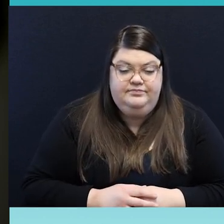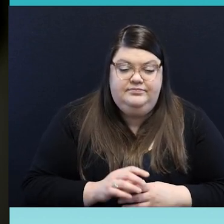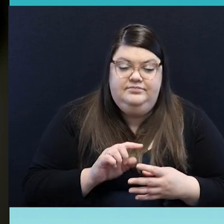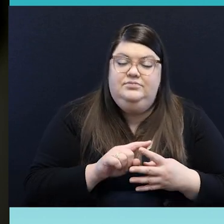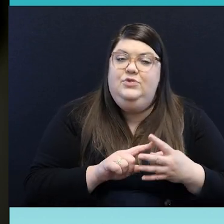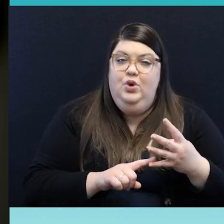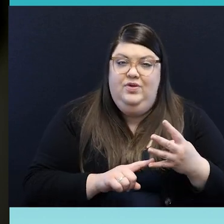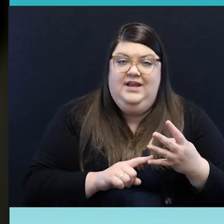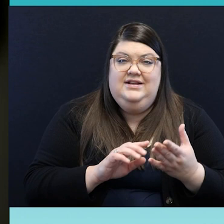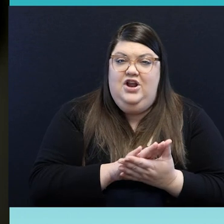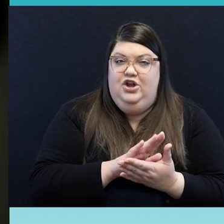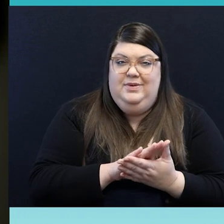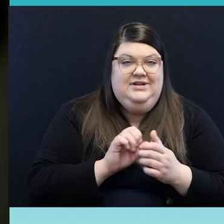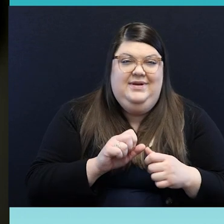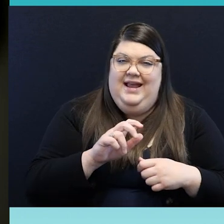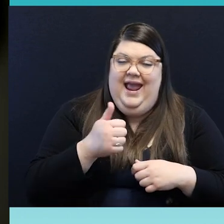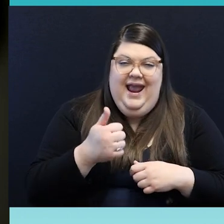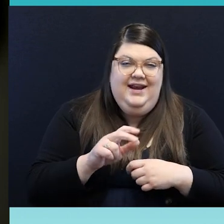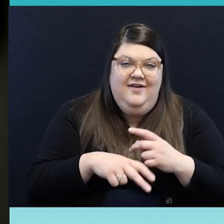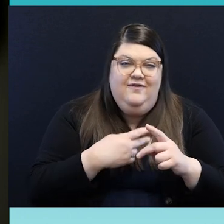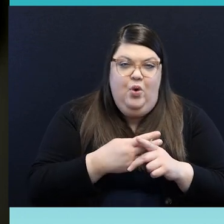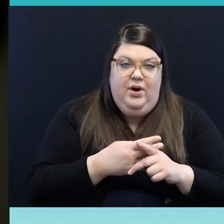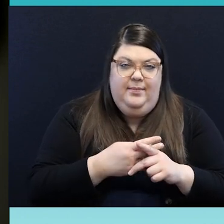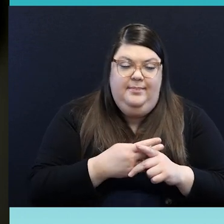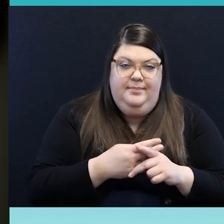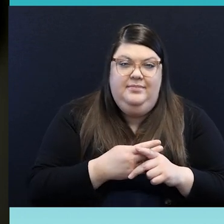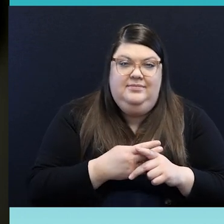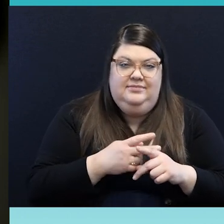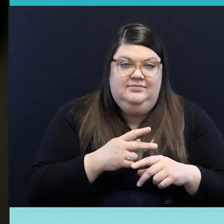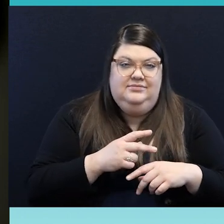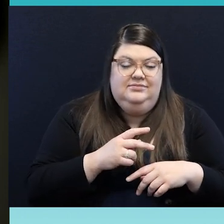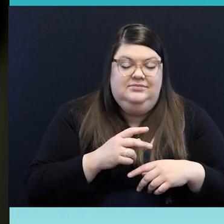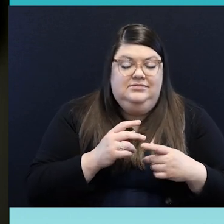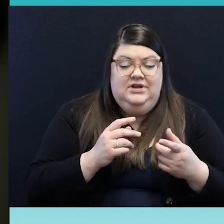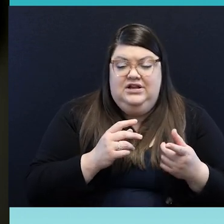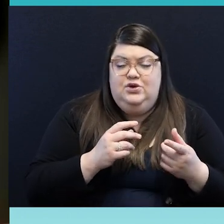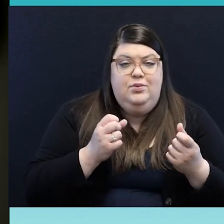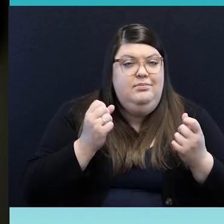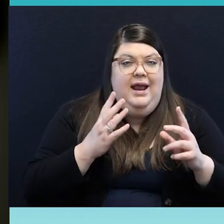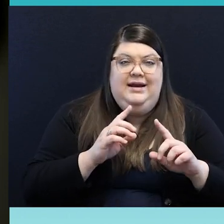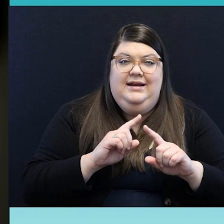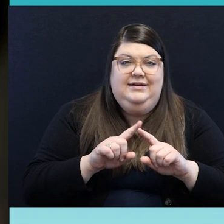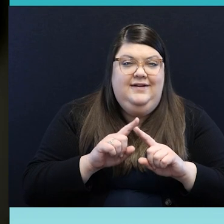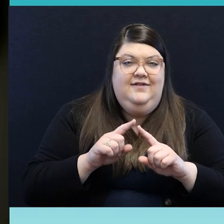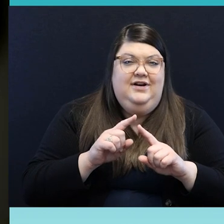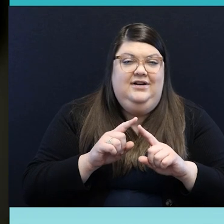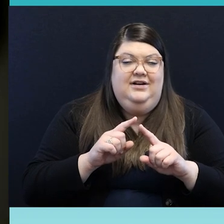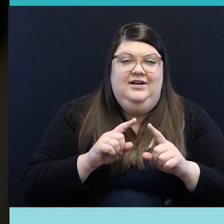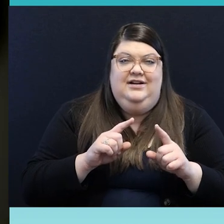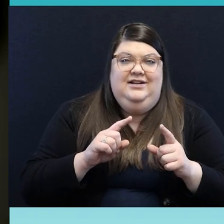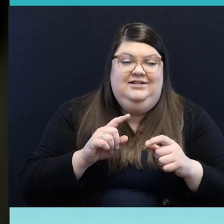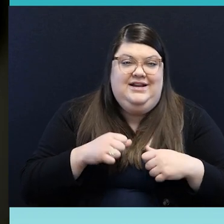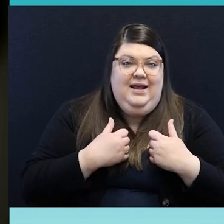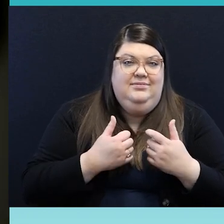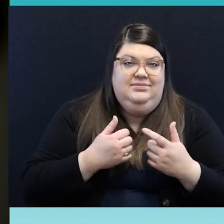Arizona can be on any form type. So there are multiple versions of a living will, multiple versions of